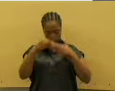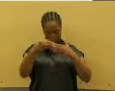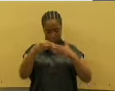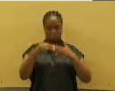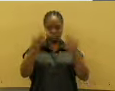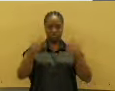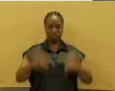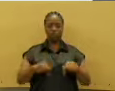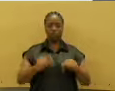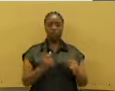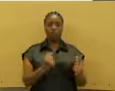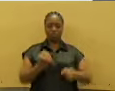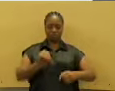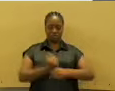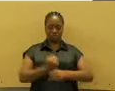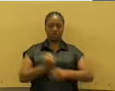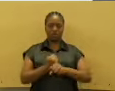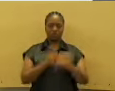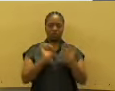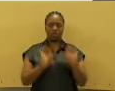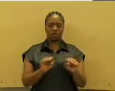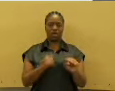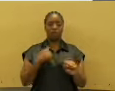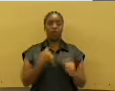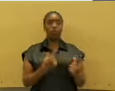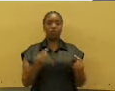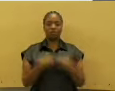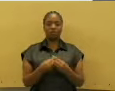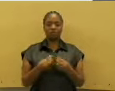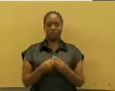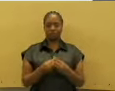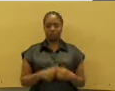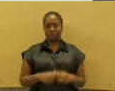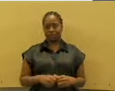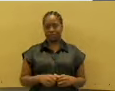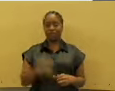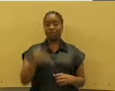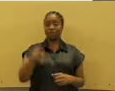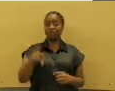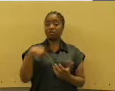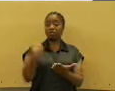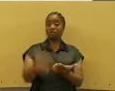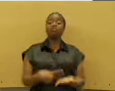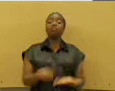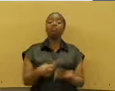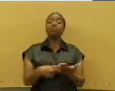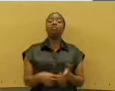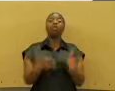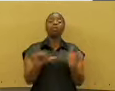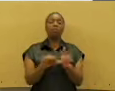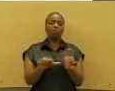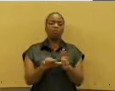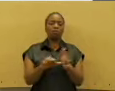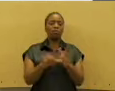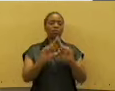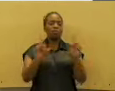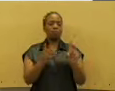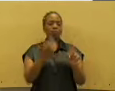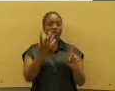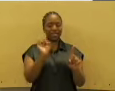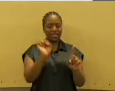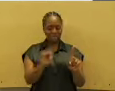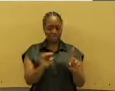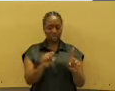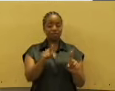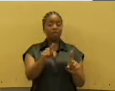into actionable work where we go out and then do something about it. So this conversation is very important, but we do take the views, the